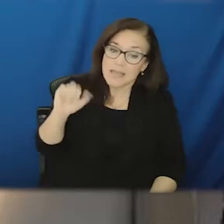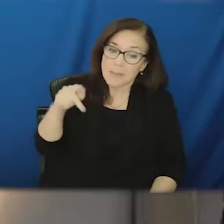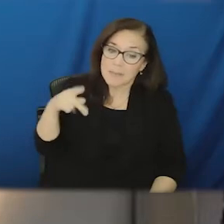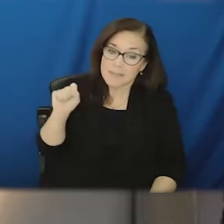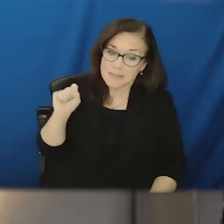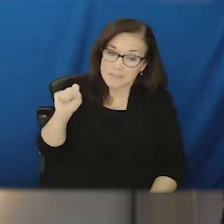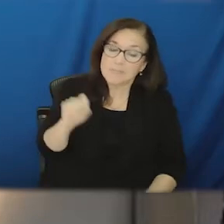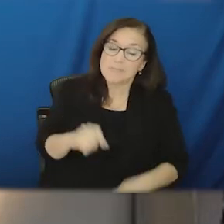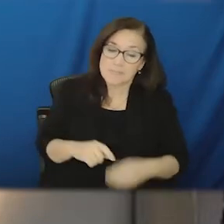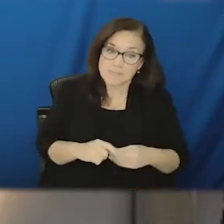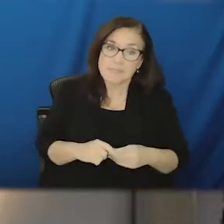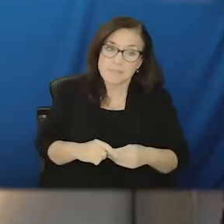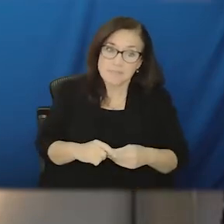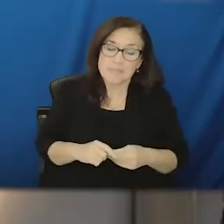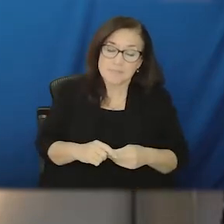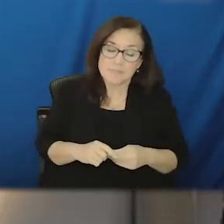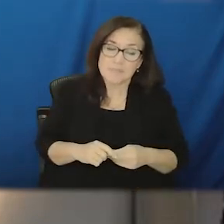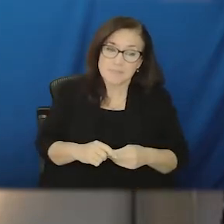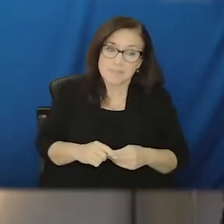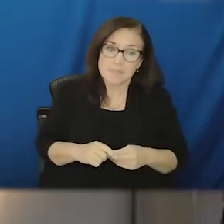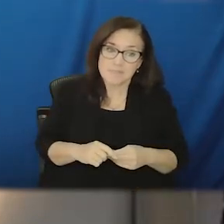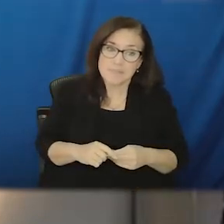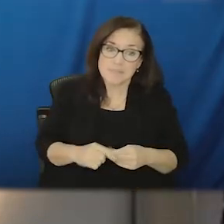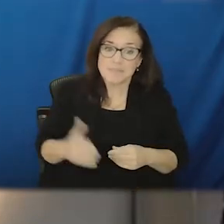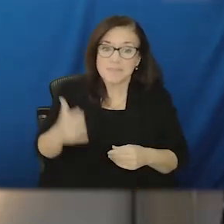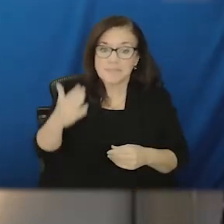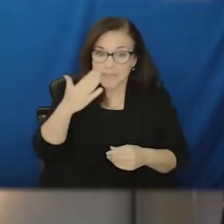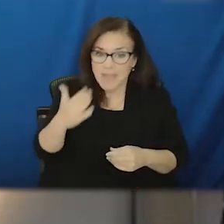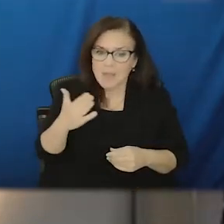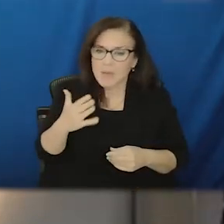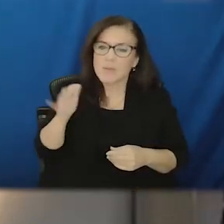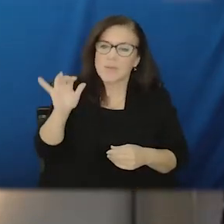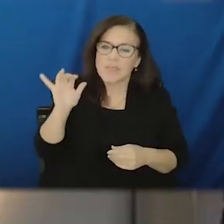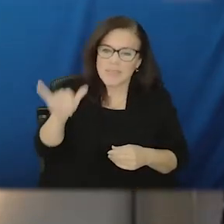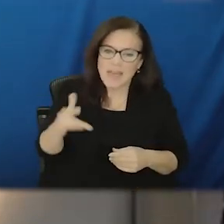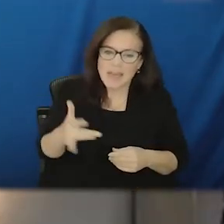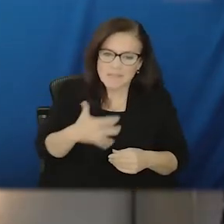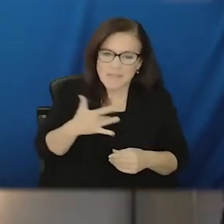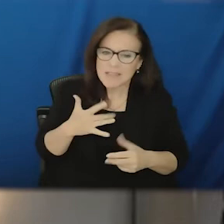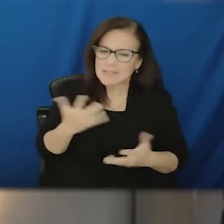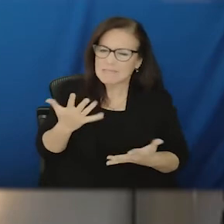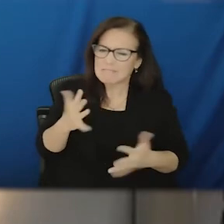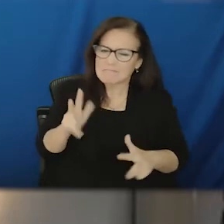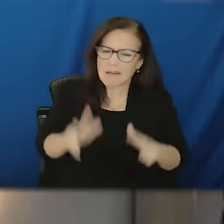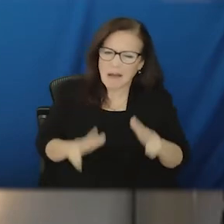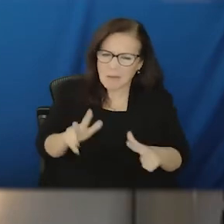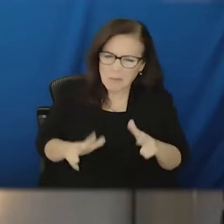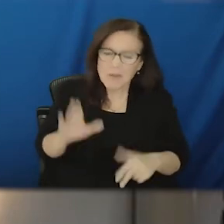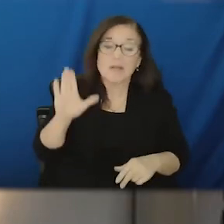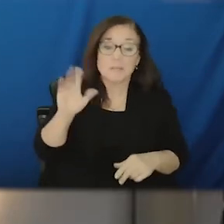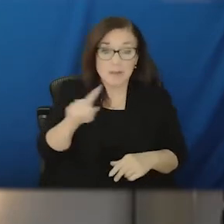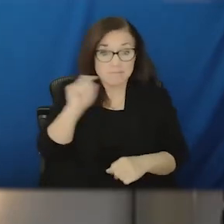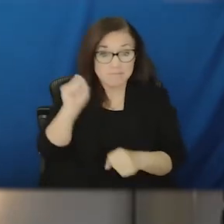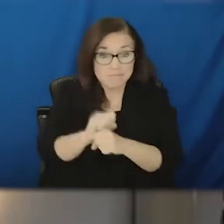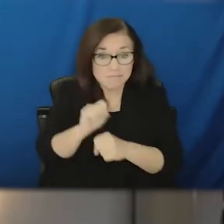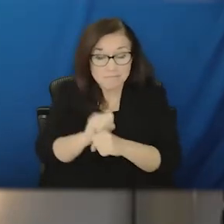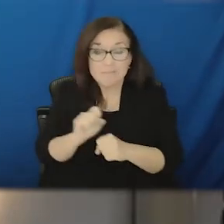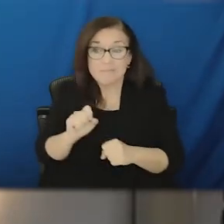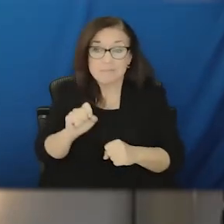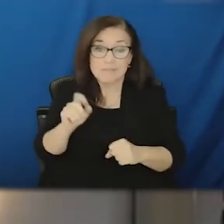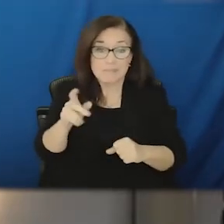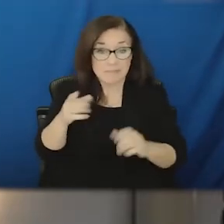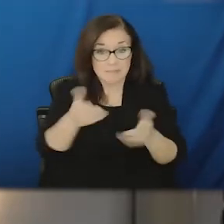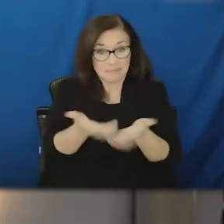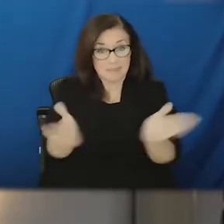kind of, it's wonky, but I think the public should understand how important this is, that people who are working on behalf